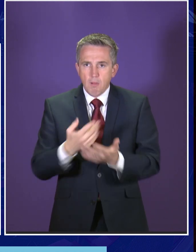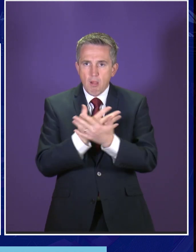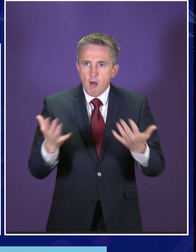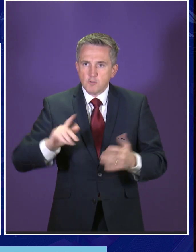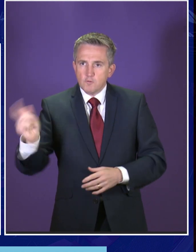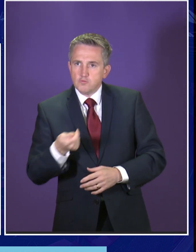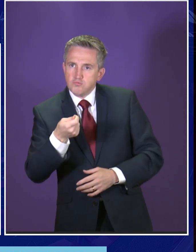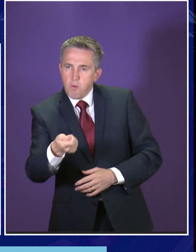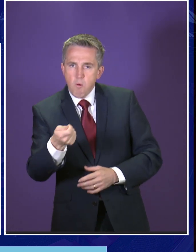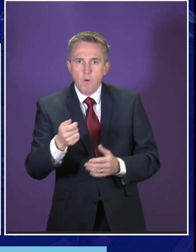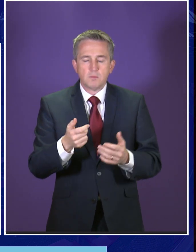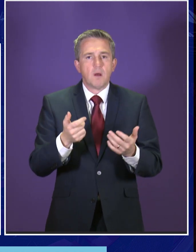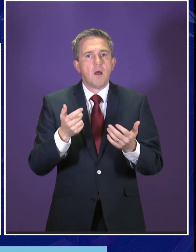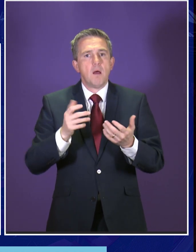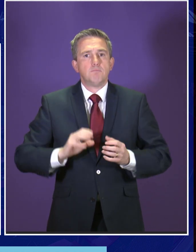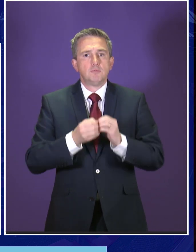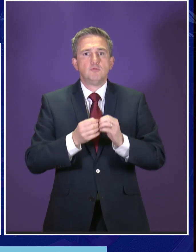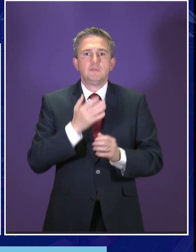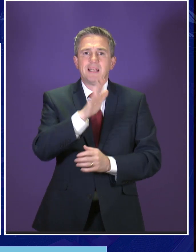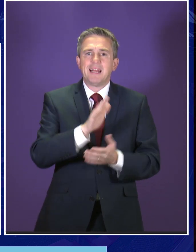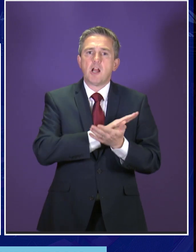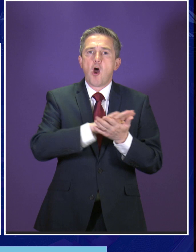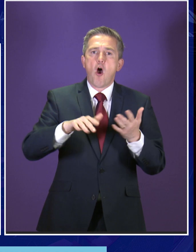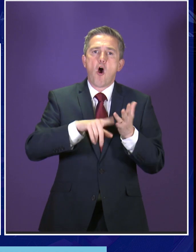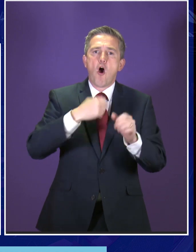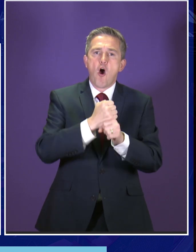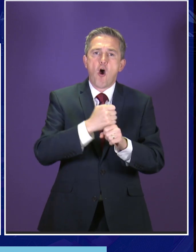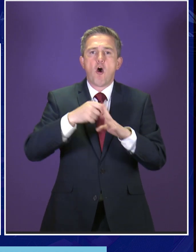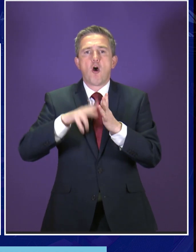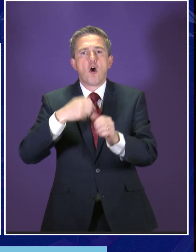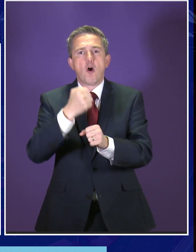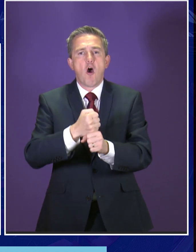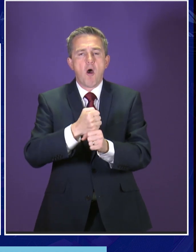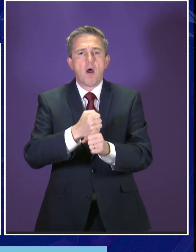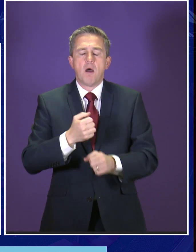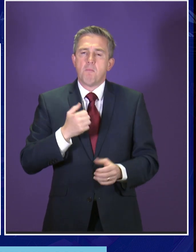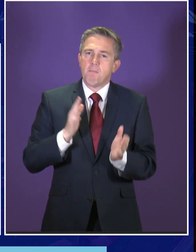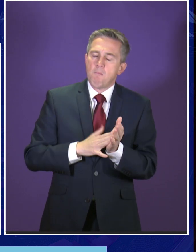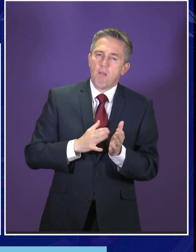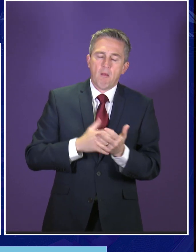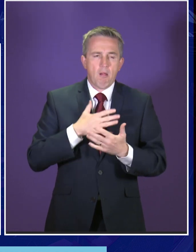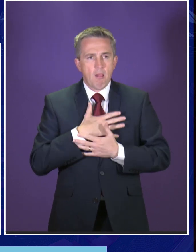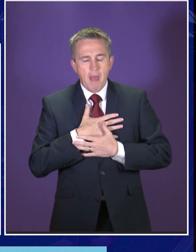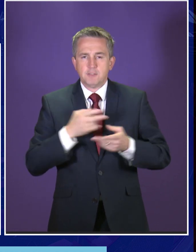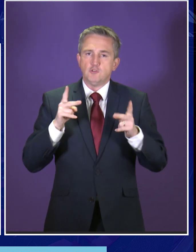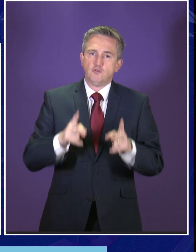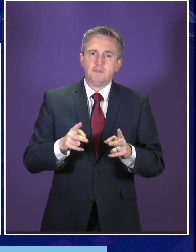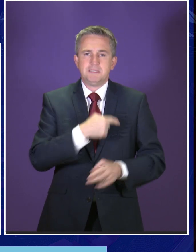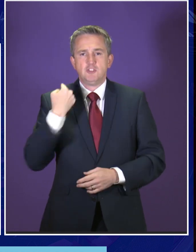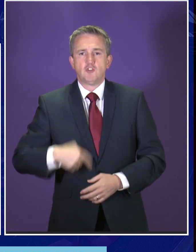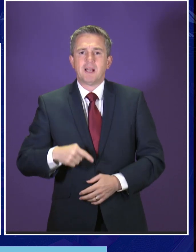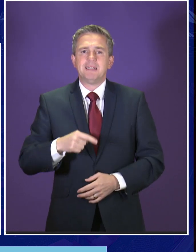movie produced by the Shaw Brothers Studio in Hong Kong. Her love for street Chinese opera brought me to my